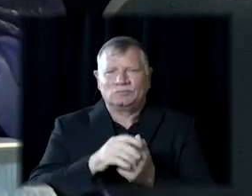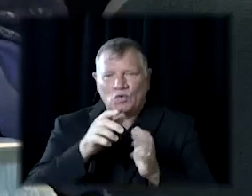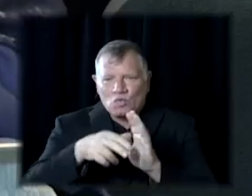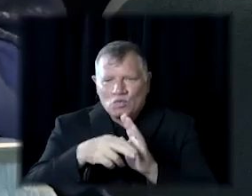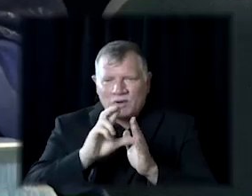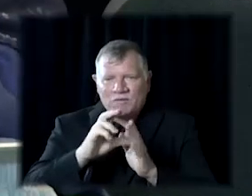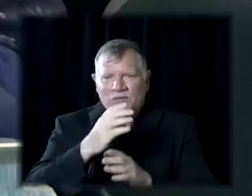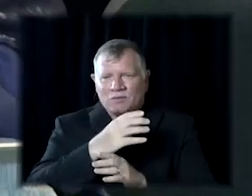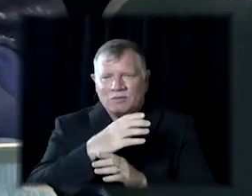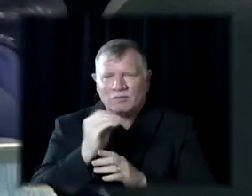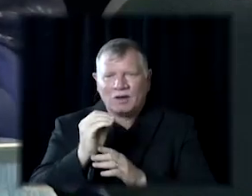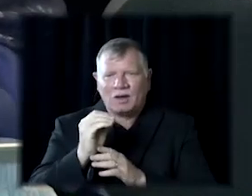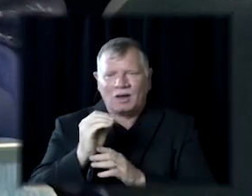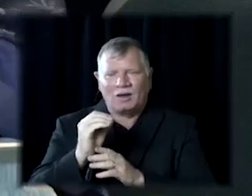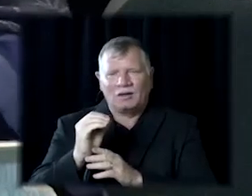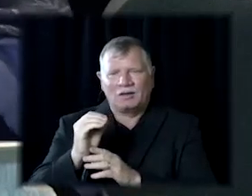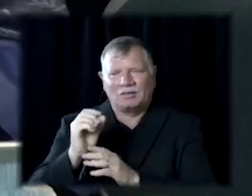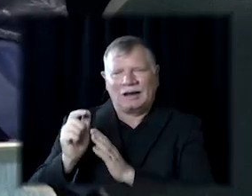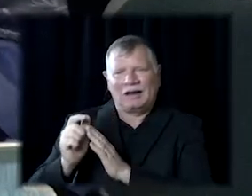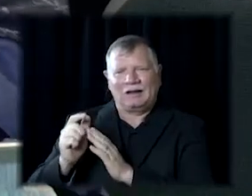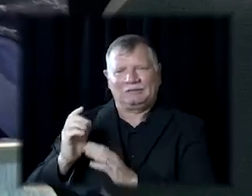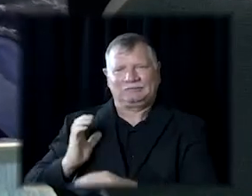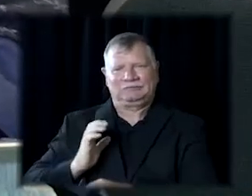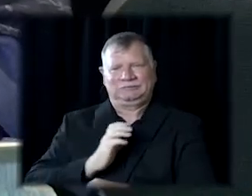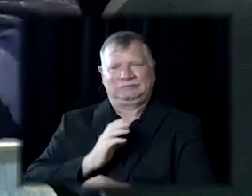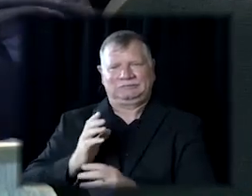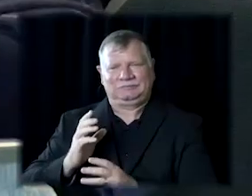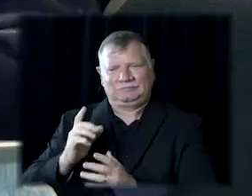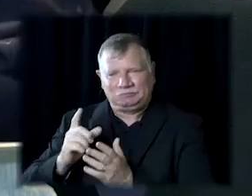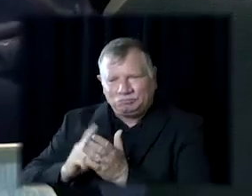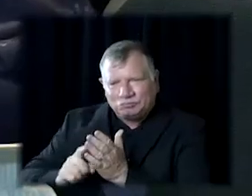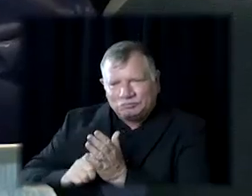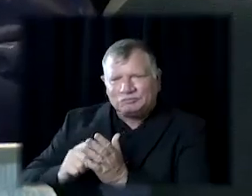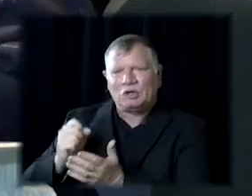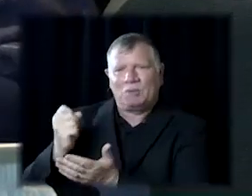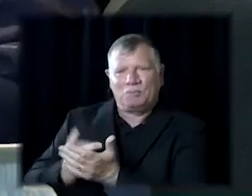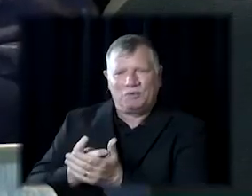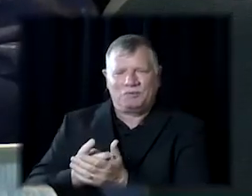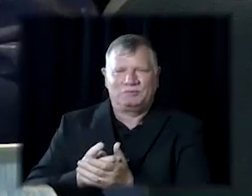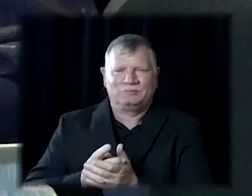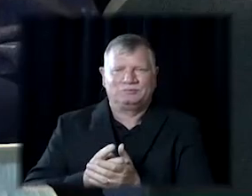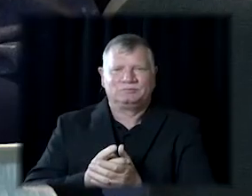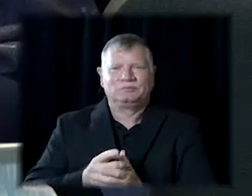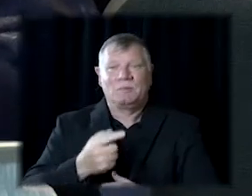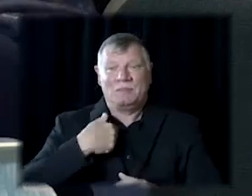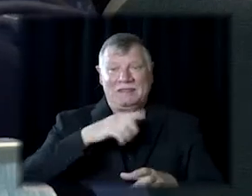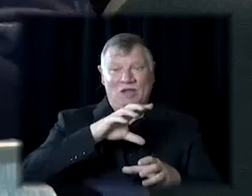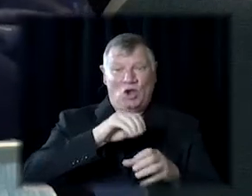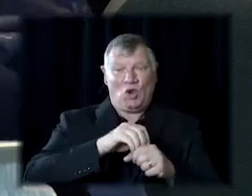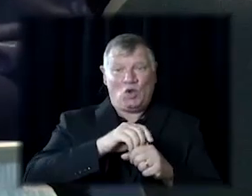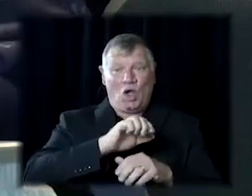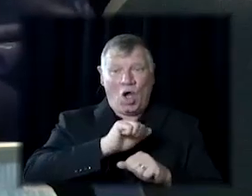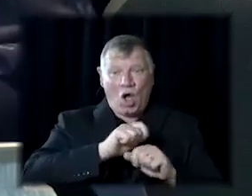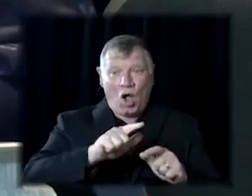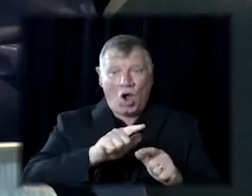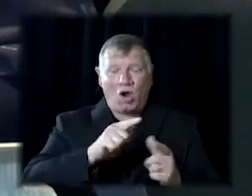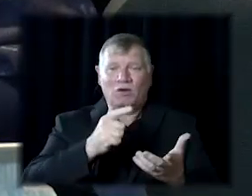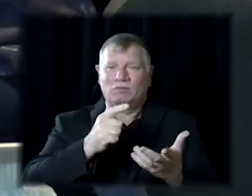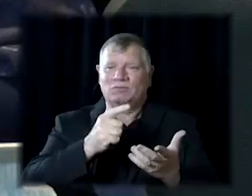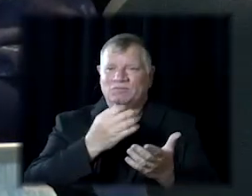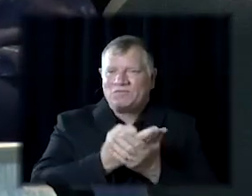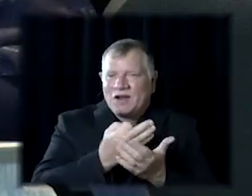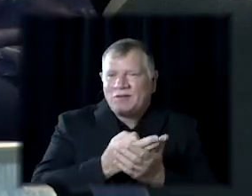reviewed and adopted by the legislature. But these fiscal plans include all the special revenue funds and federal funds. Again, in broad